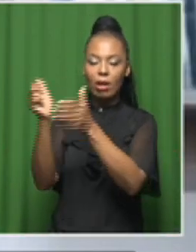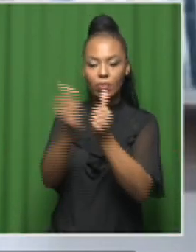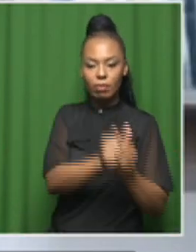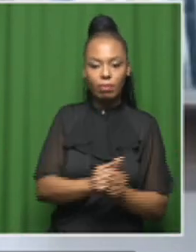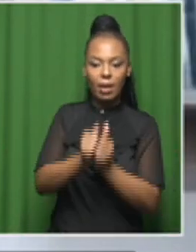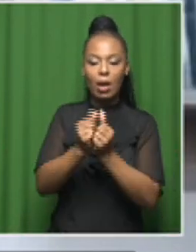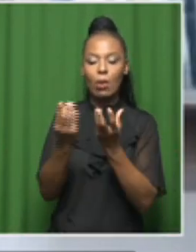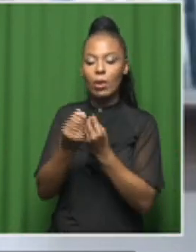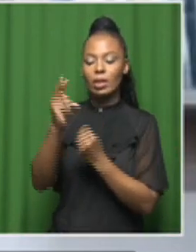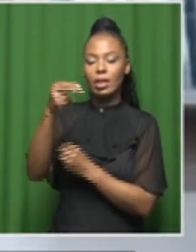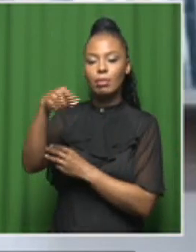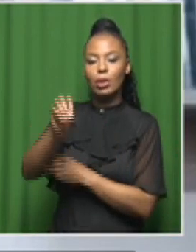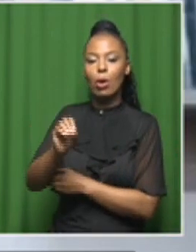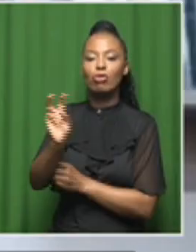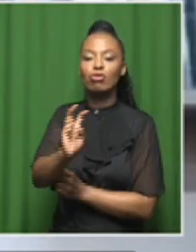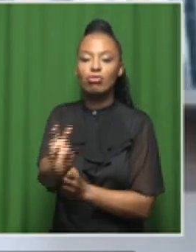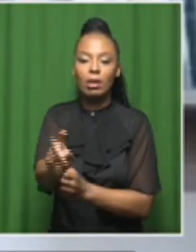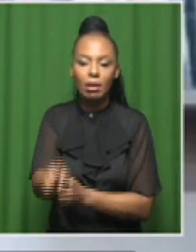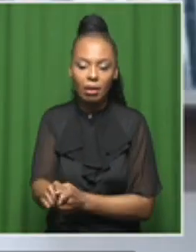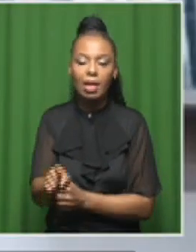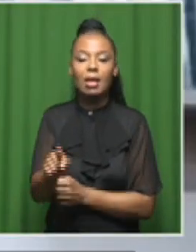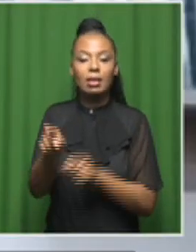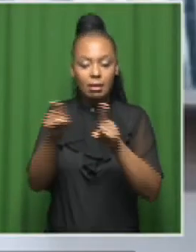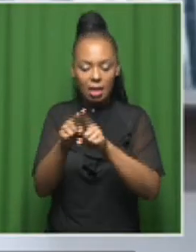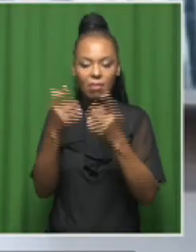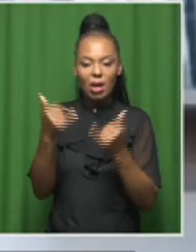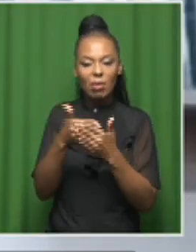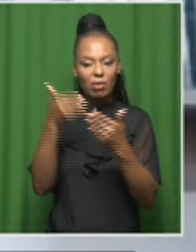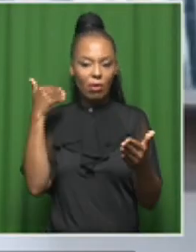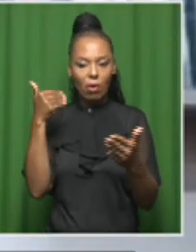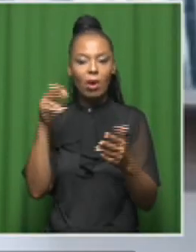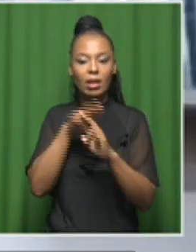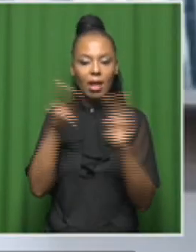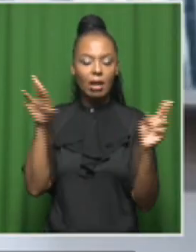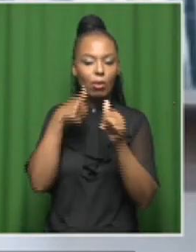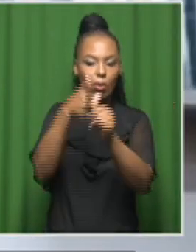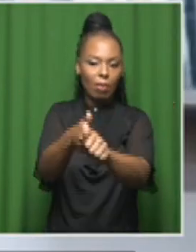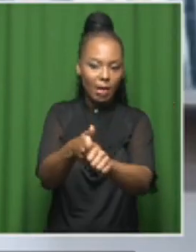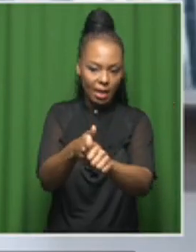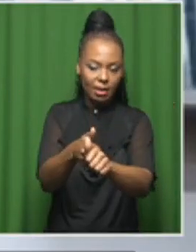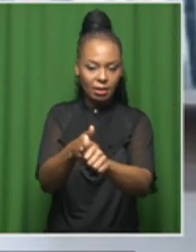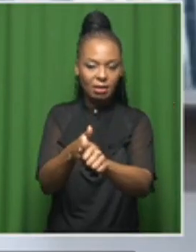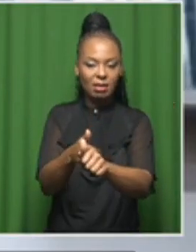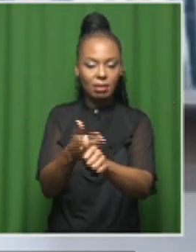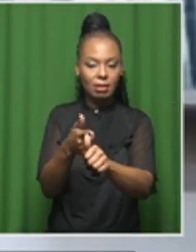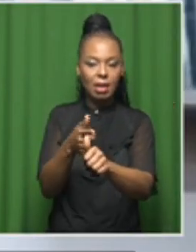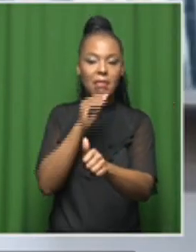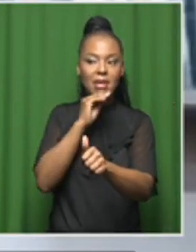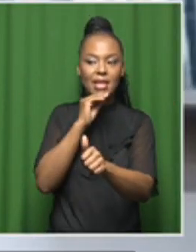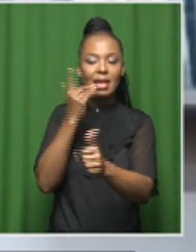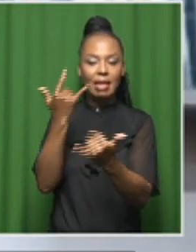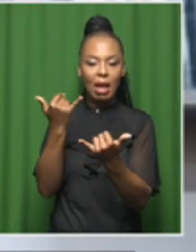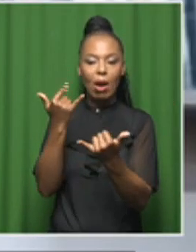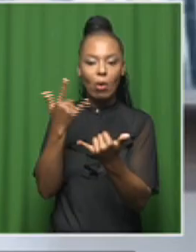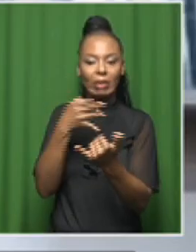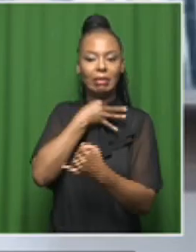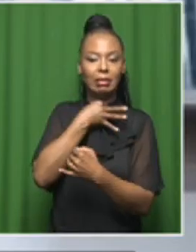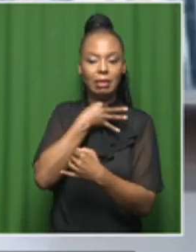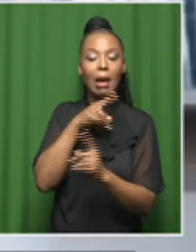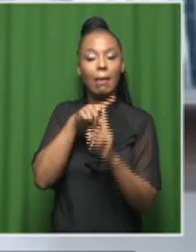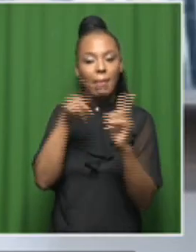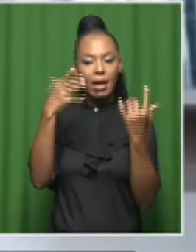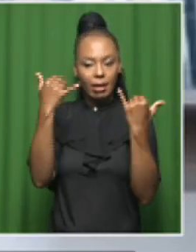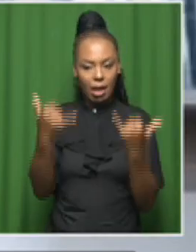are actually, initially we were non-compliant, which means that it was a zero met. Now we are